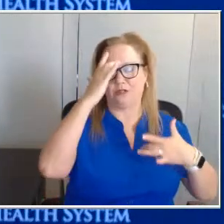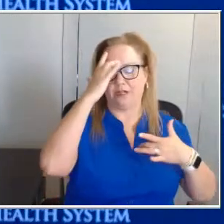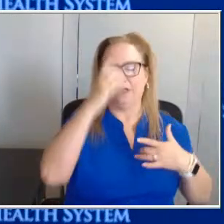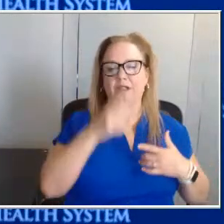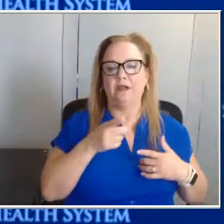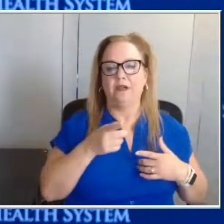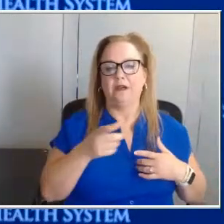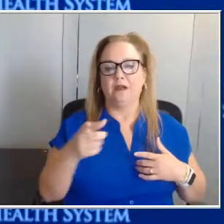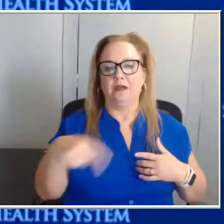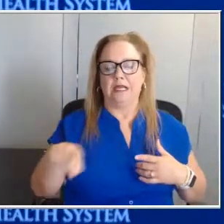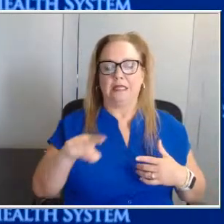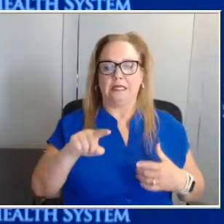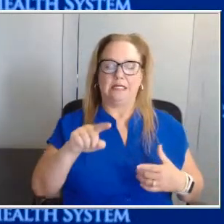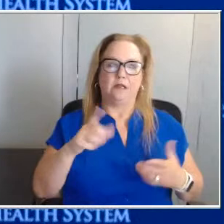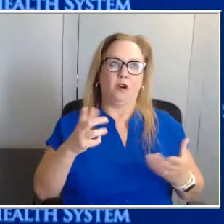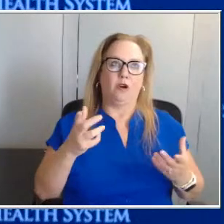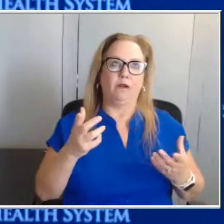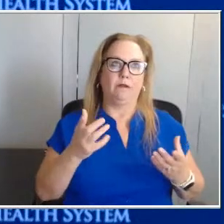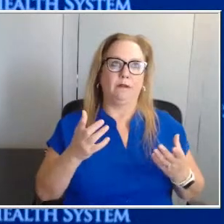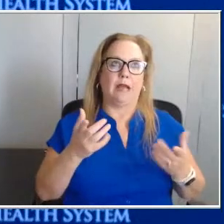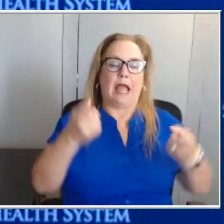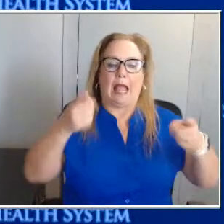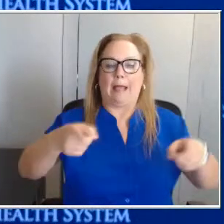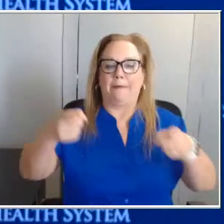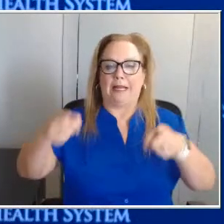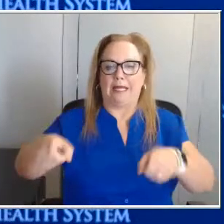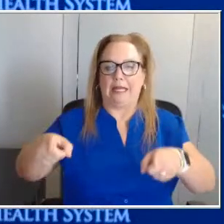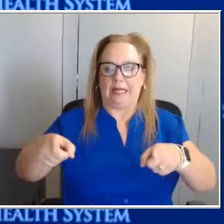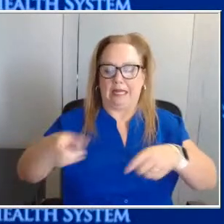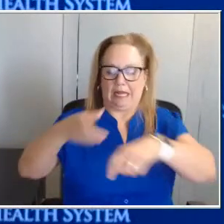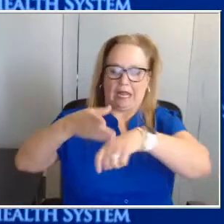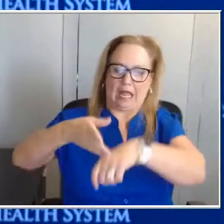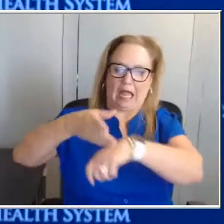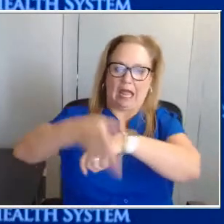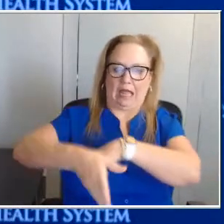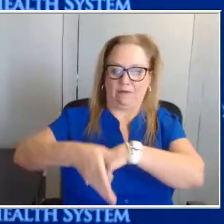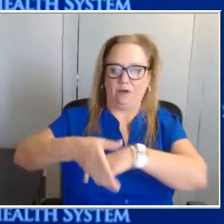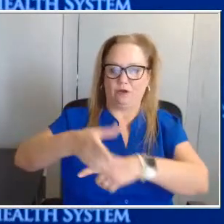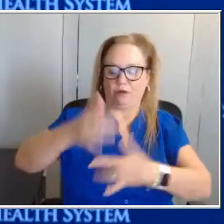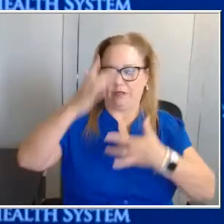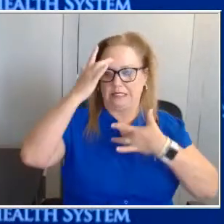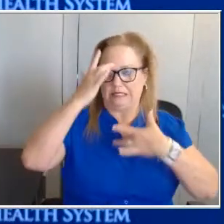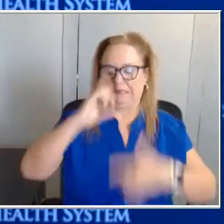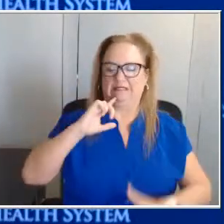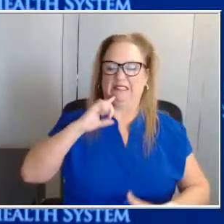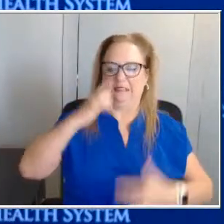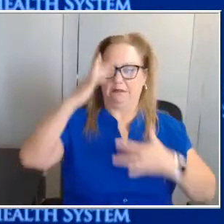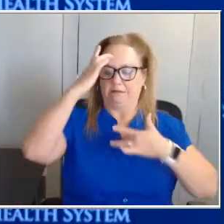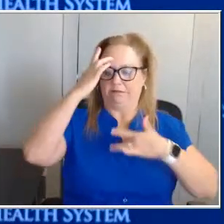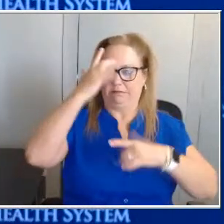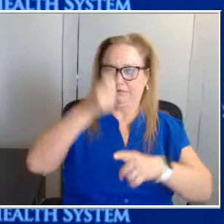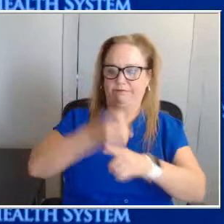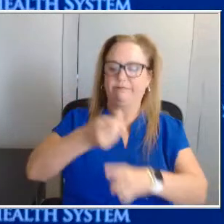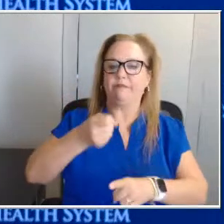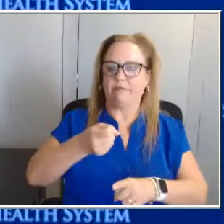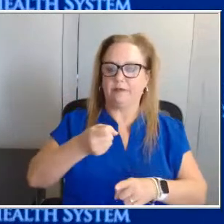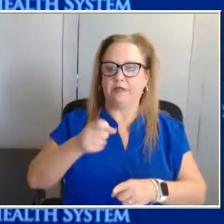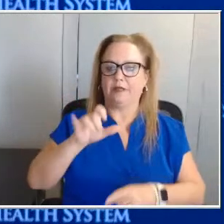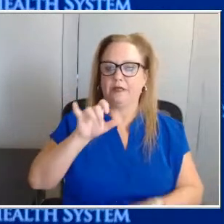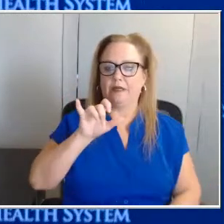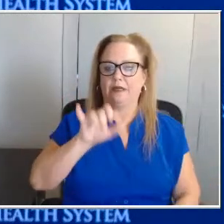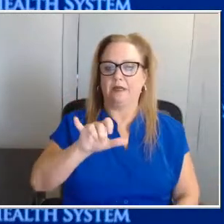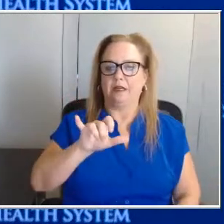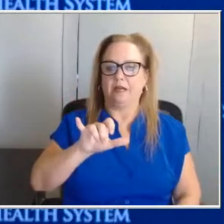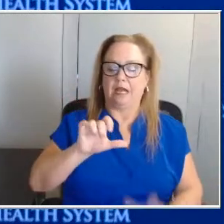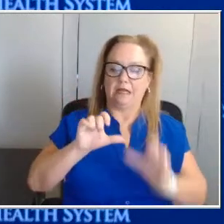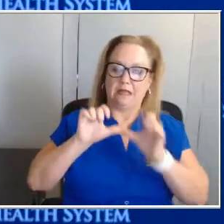are mechanisms that are occurring after this active acute infection, and that are prolonged,